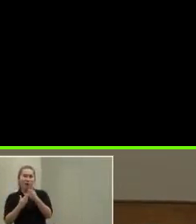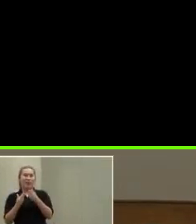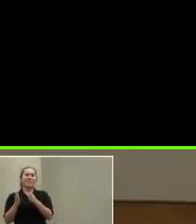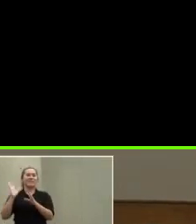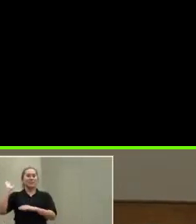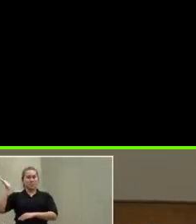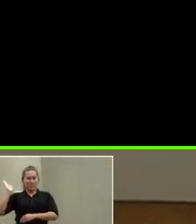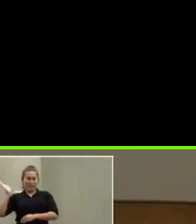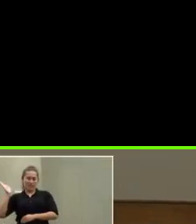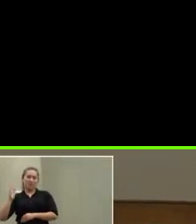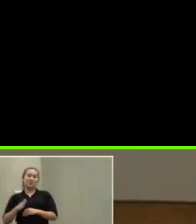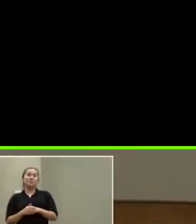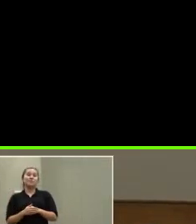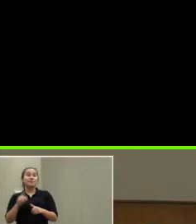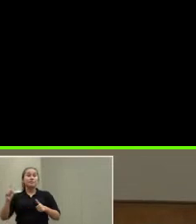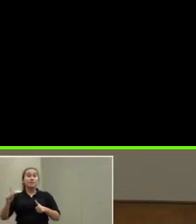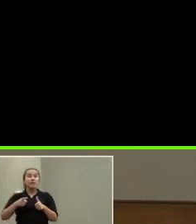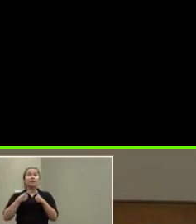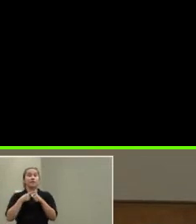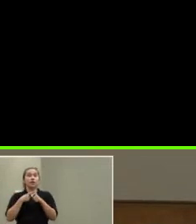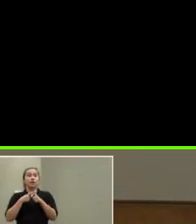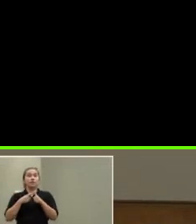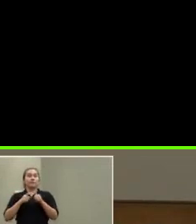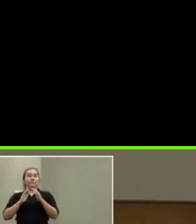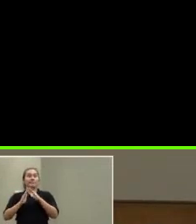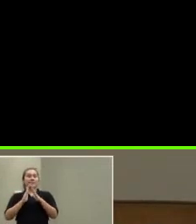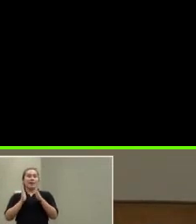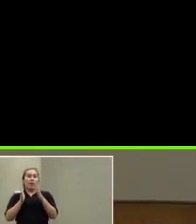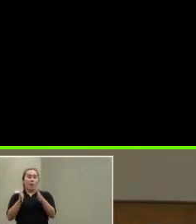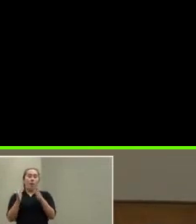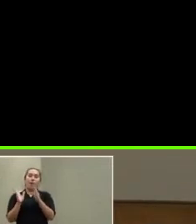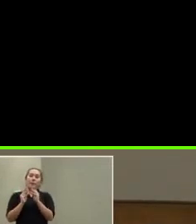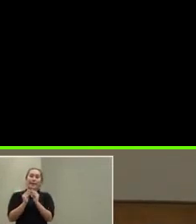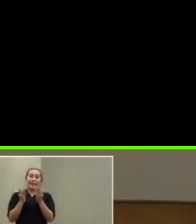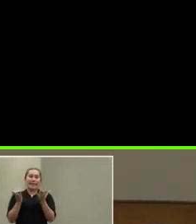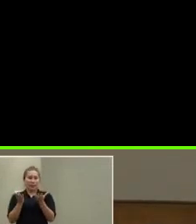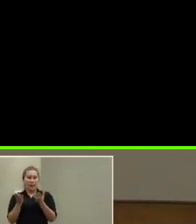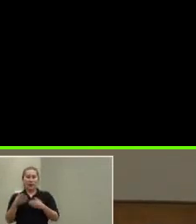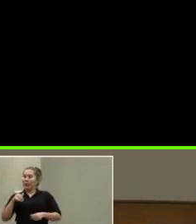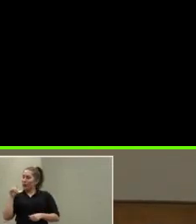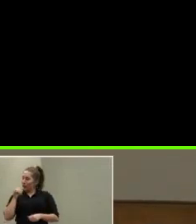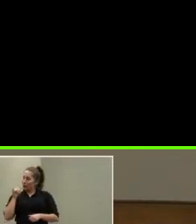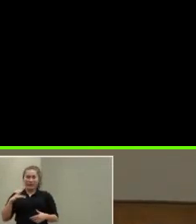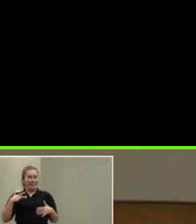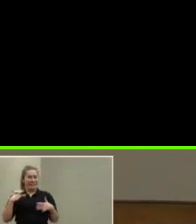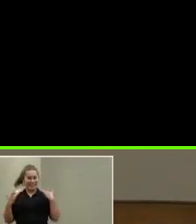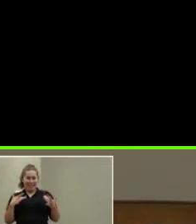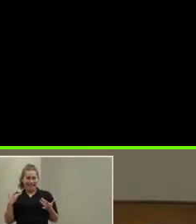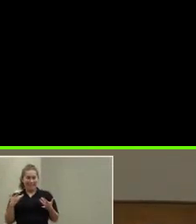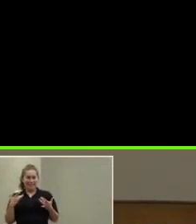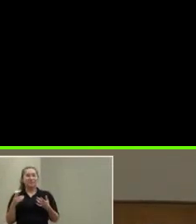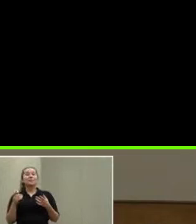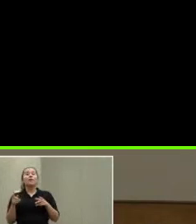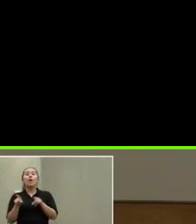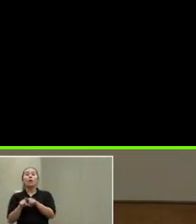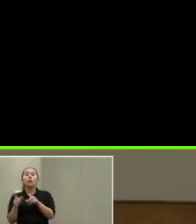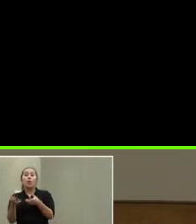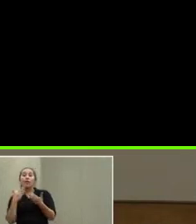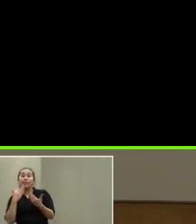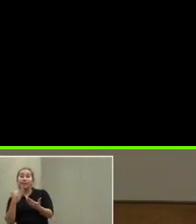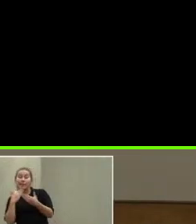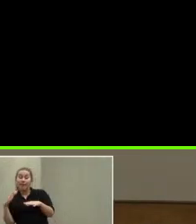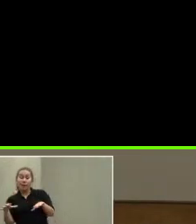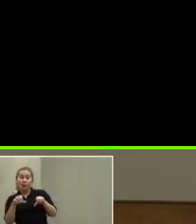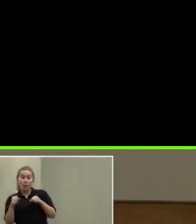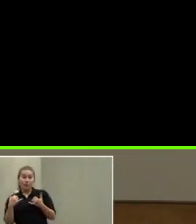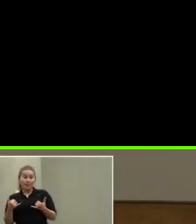agenda. It is our first town hall meeting in Baltimore, and we're thrilled. We also want to thank our hosts